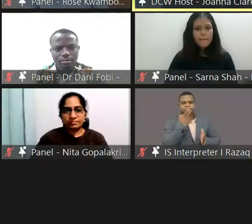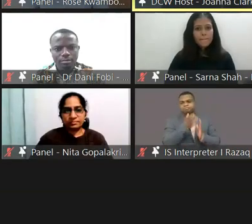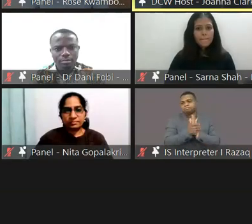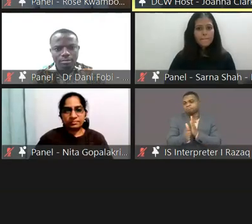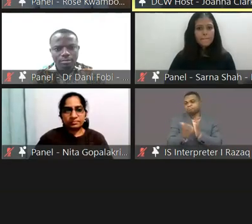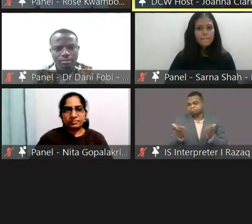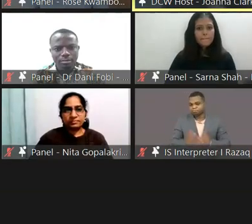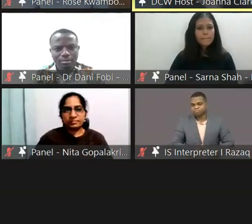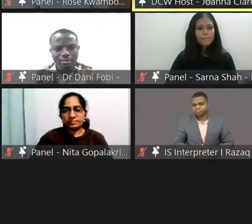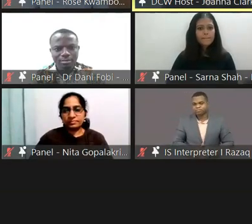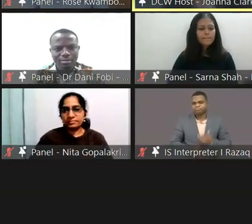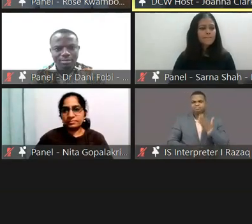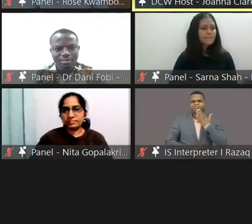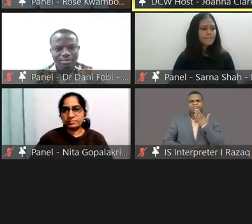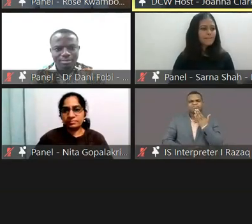we've run out of time.